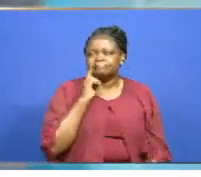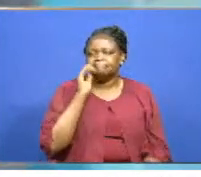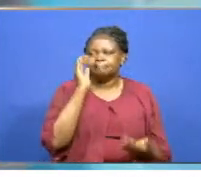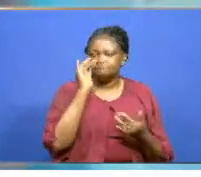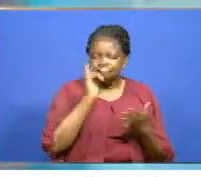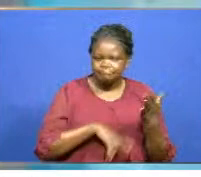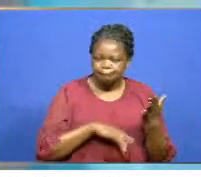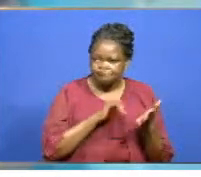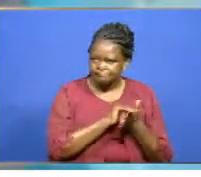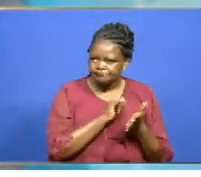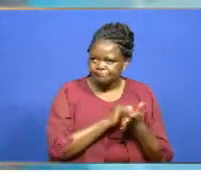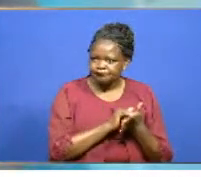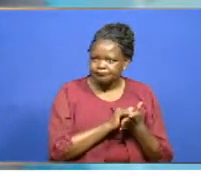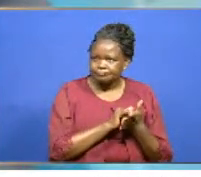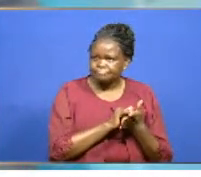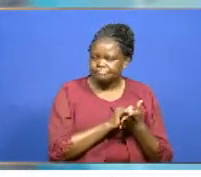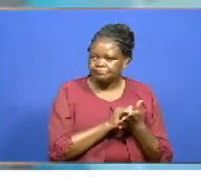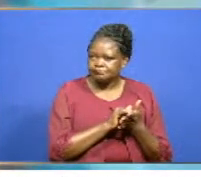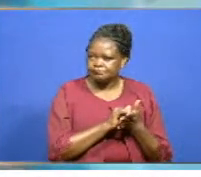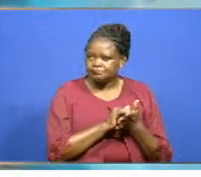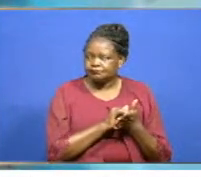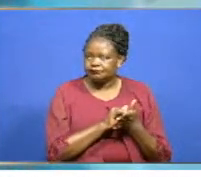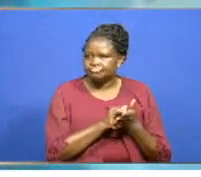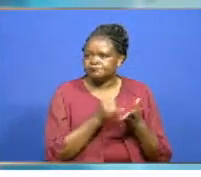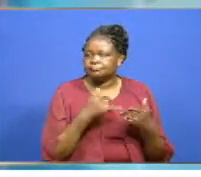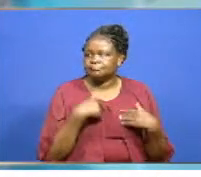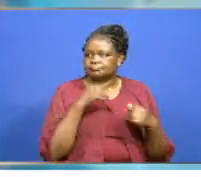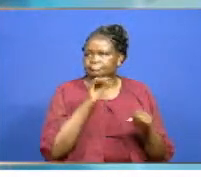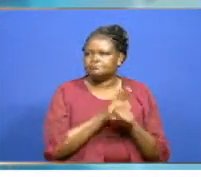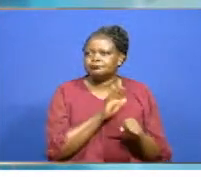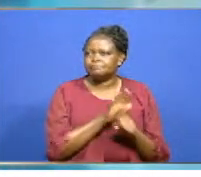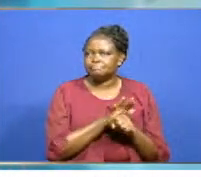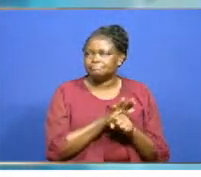is there'll be, even tonight, there'll be a lot of